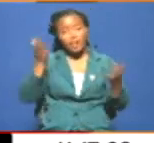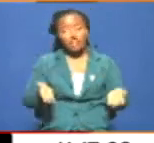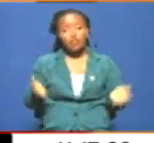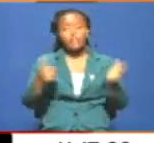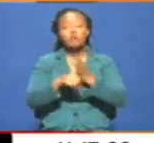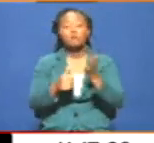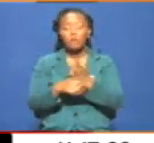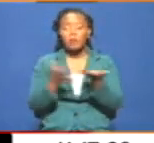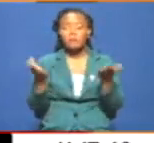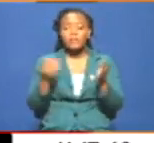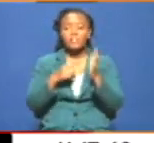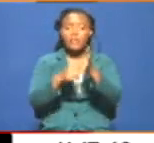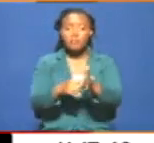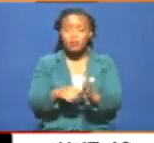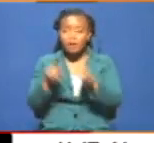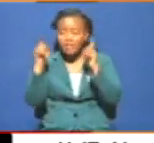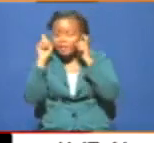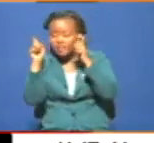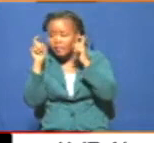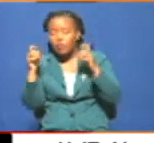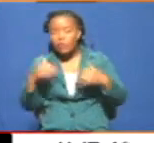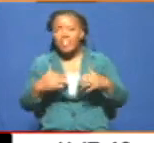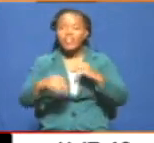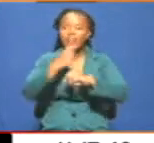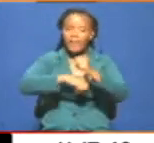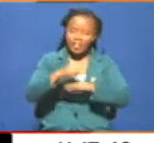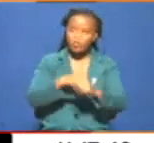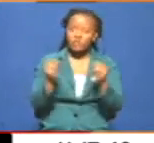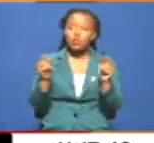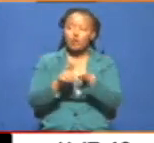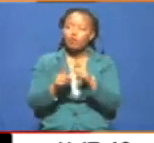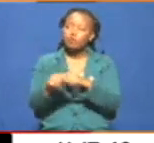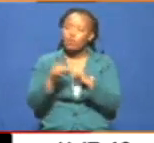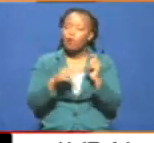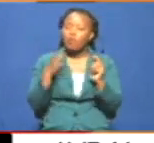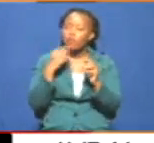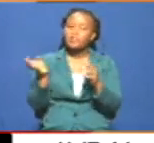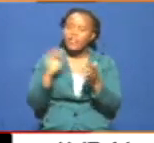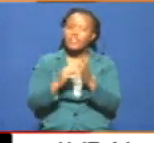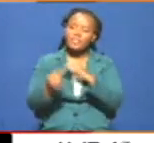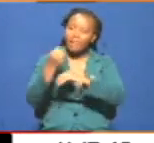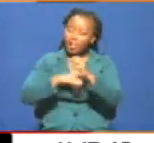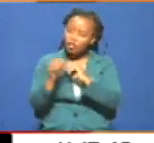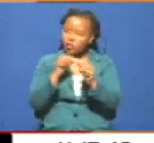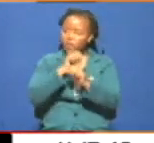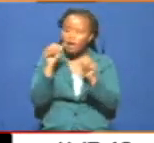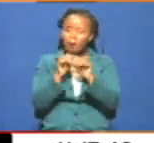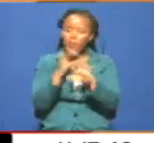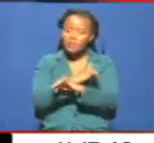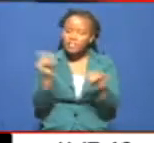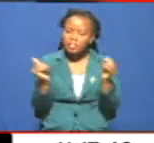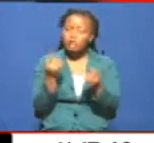it mm-hmm. took affirmative action for that. Let it take affirmative action for towards clean cooking. It will reduce the